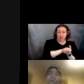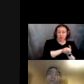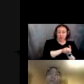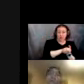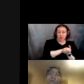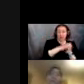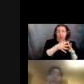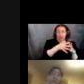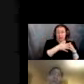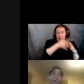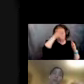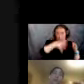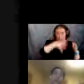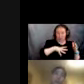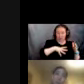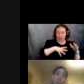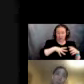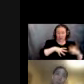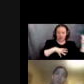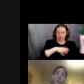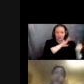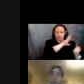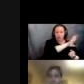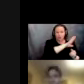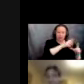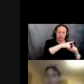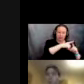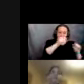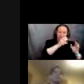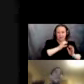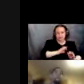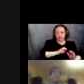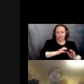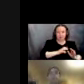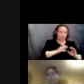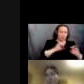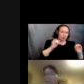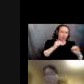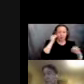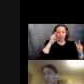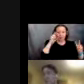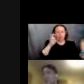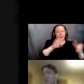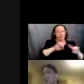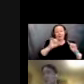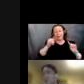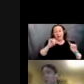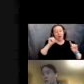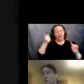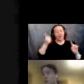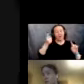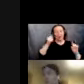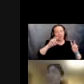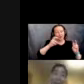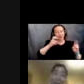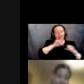American men also lost their Japanese citizenship, and they were also stateless. But this is a whole another topic that I could spend a week talking